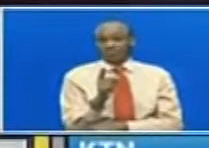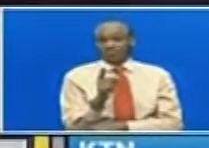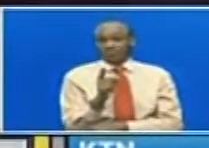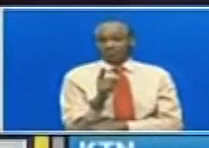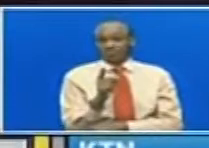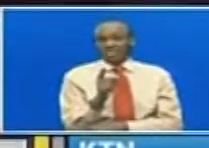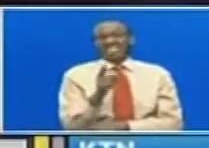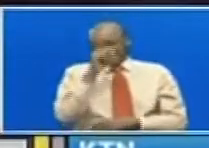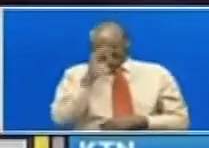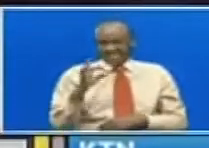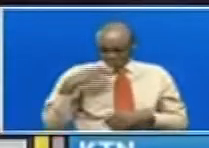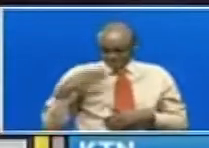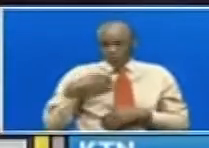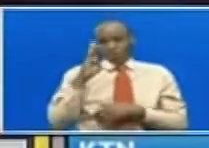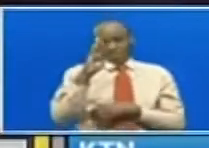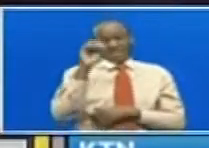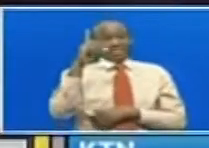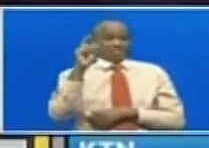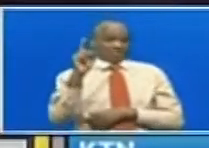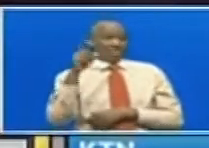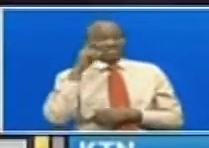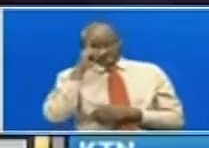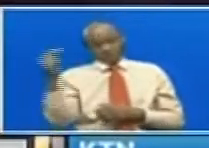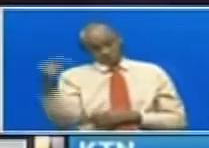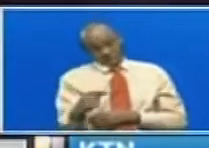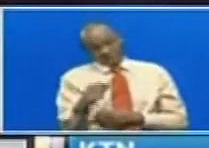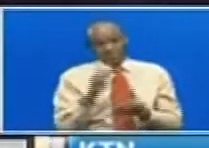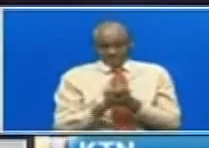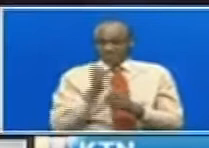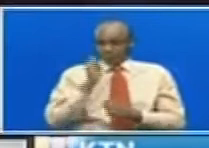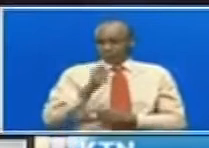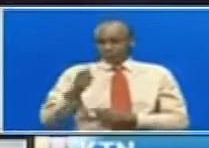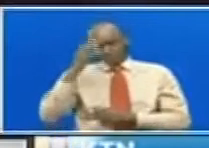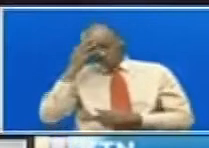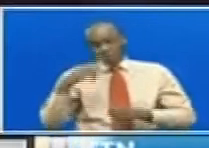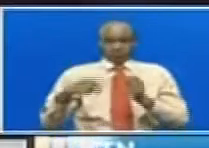serious bidders come to the table. There must be a proper bidding process.